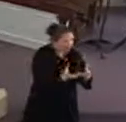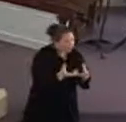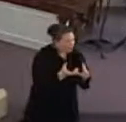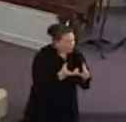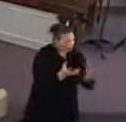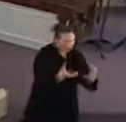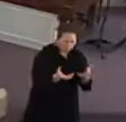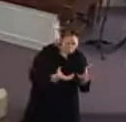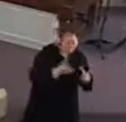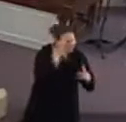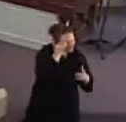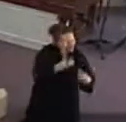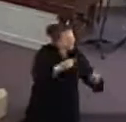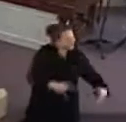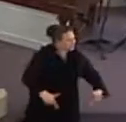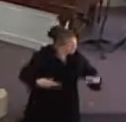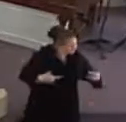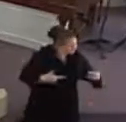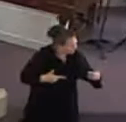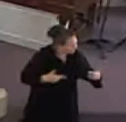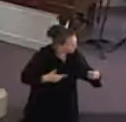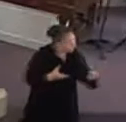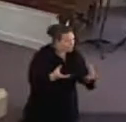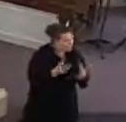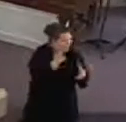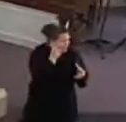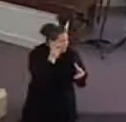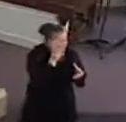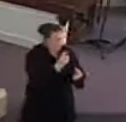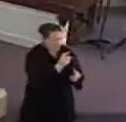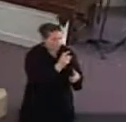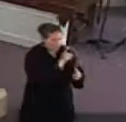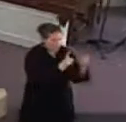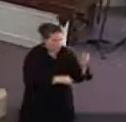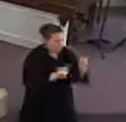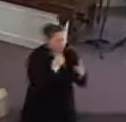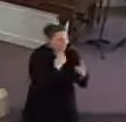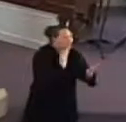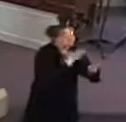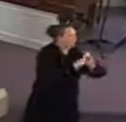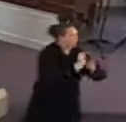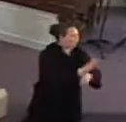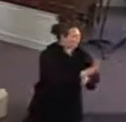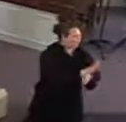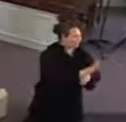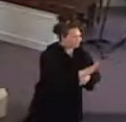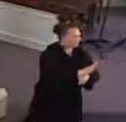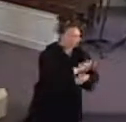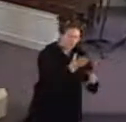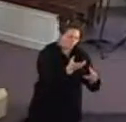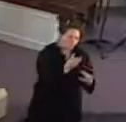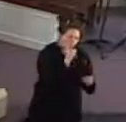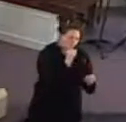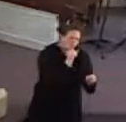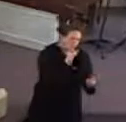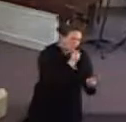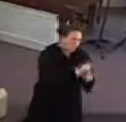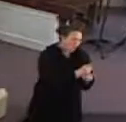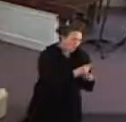everlasting life. I want to hear the Lord say, well done. Amen. I want to do the right thing. I want to